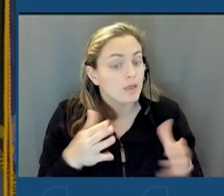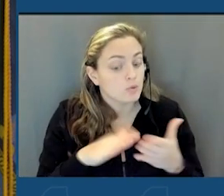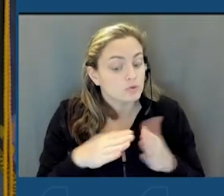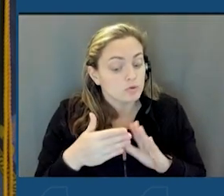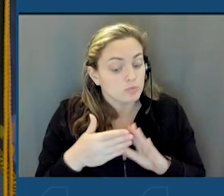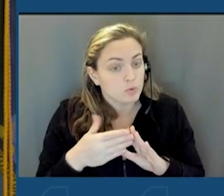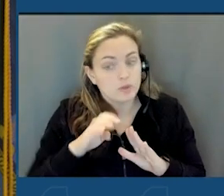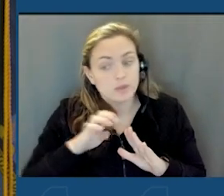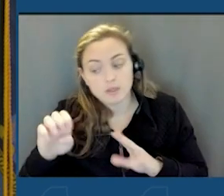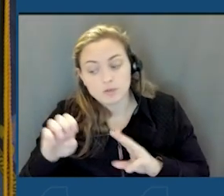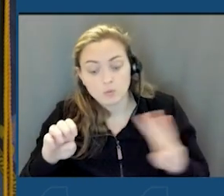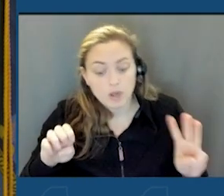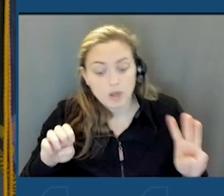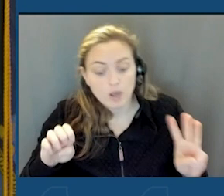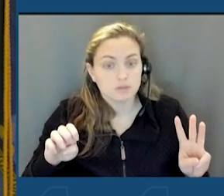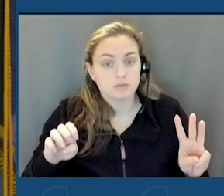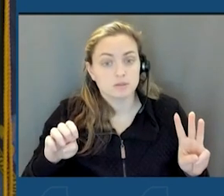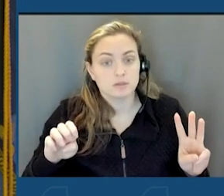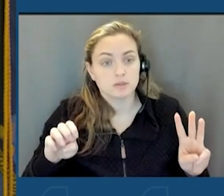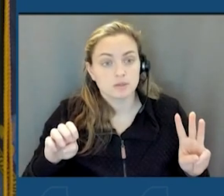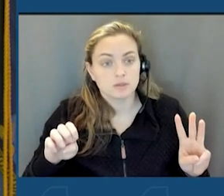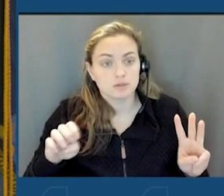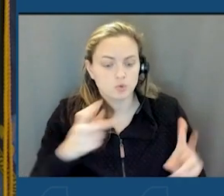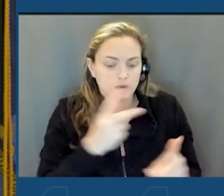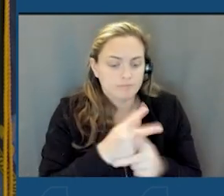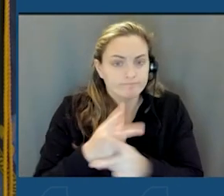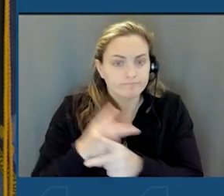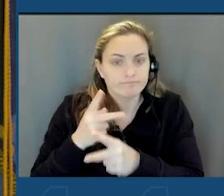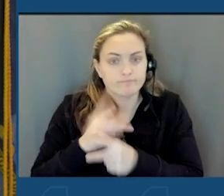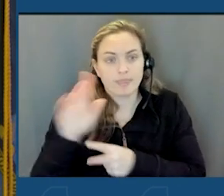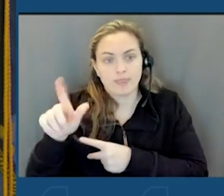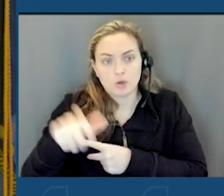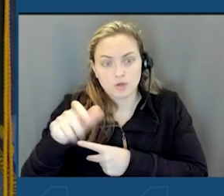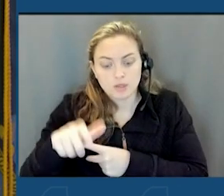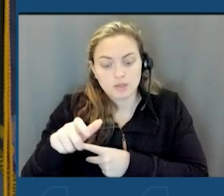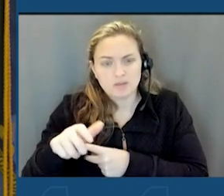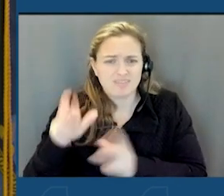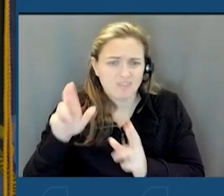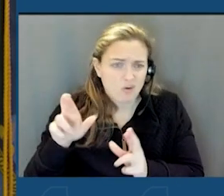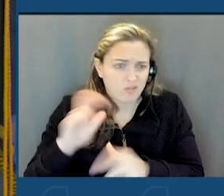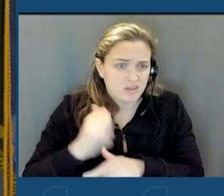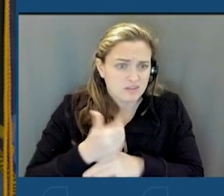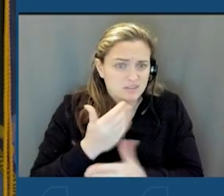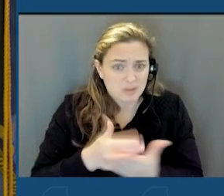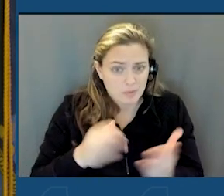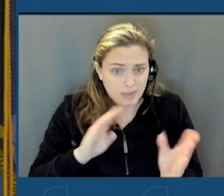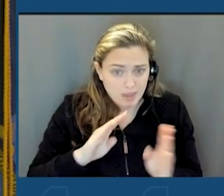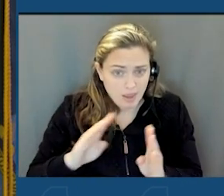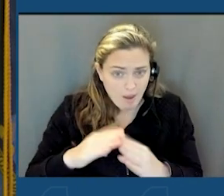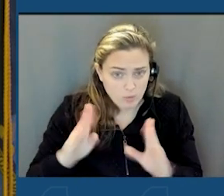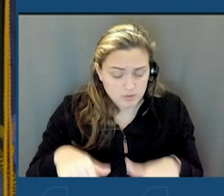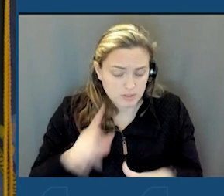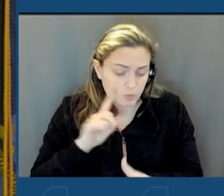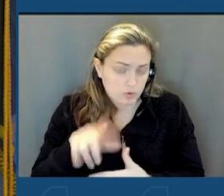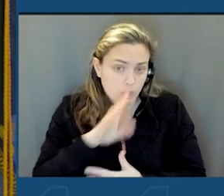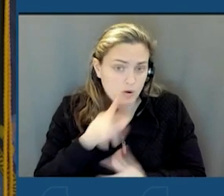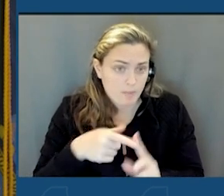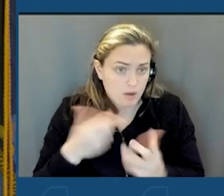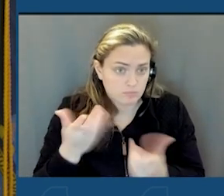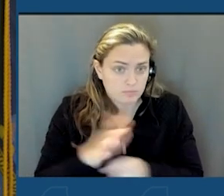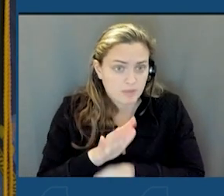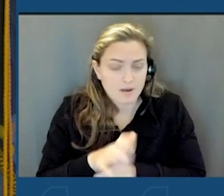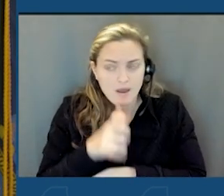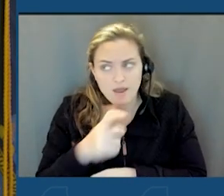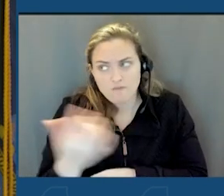east and our west to take care of their needs, to hopefully create some of the housing that we talk about, and not have an excuse not